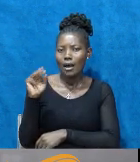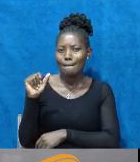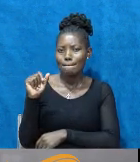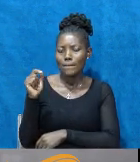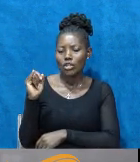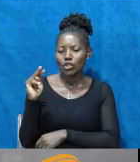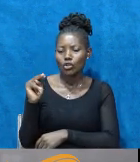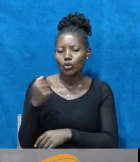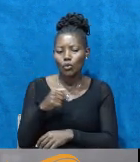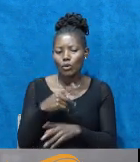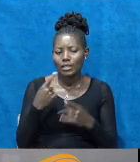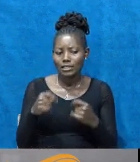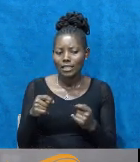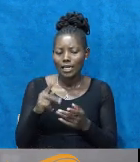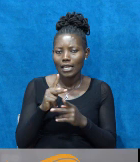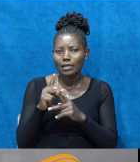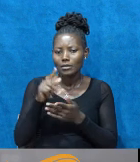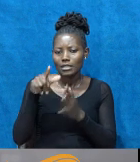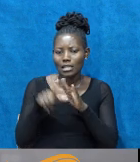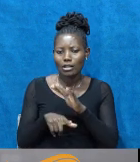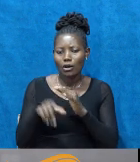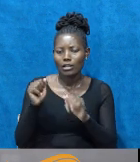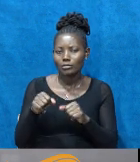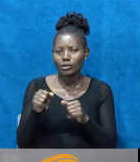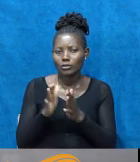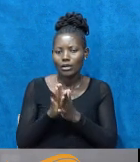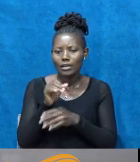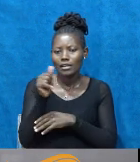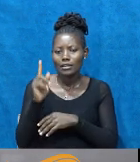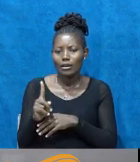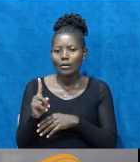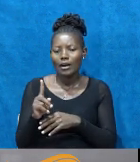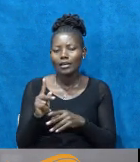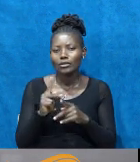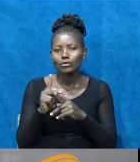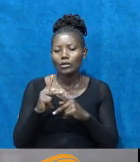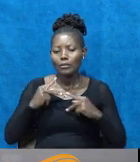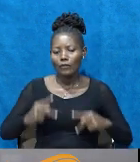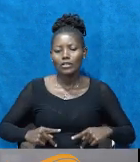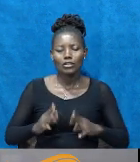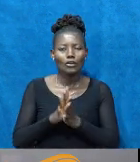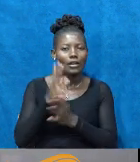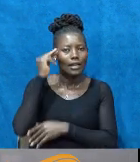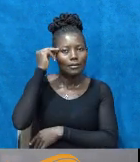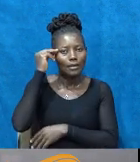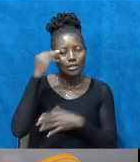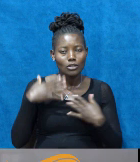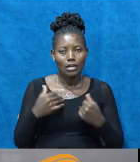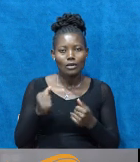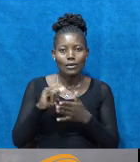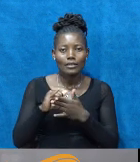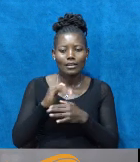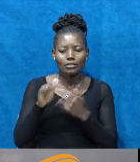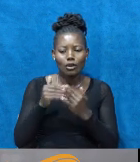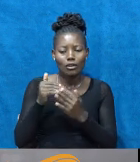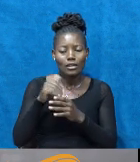a lot of inflammation. We want to try and keep it to as low as possible. And the other one would be to maintain physical